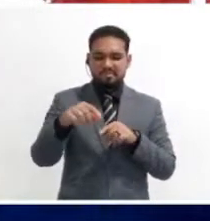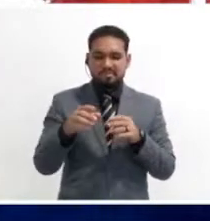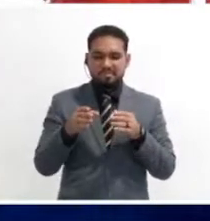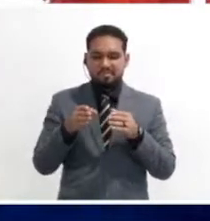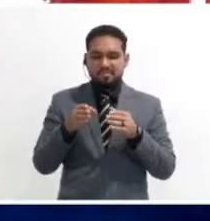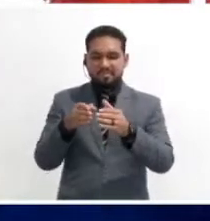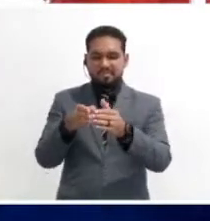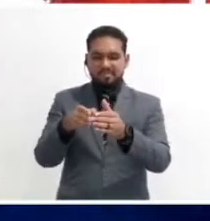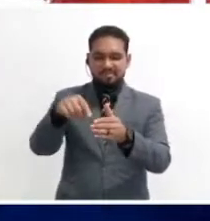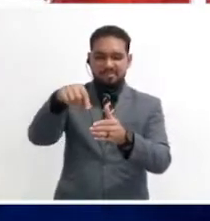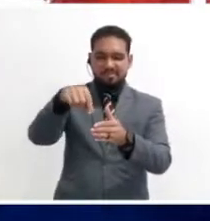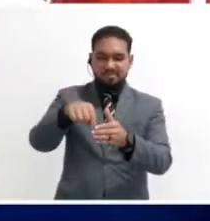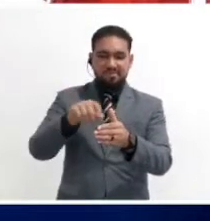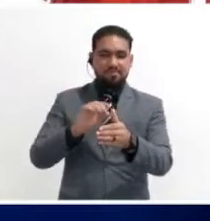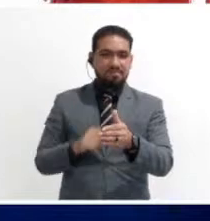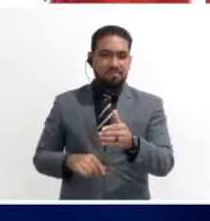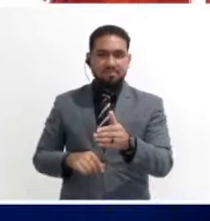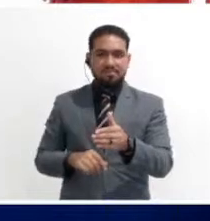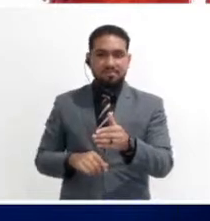300 range maybe.